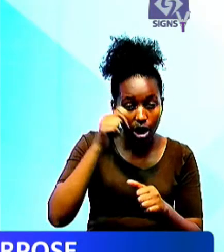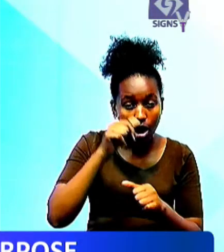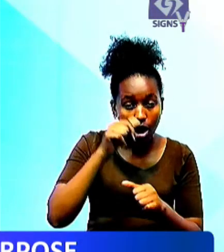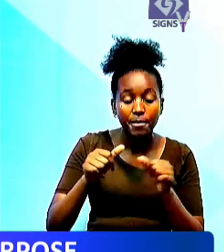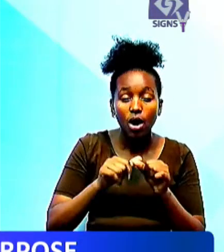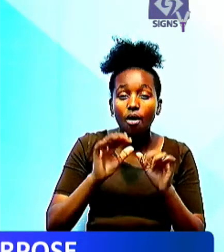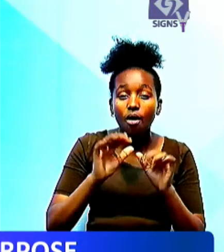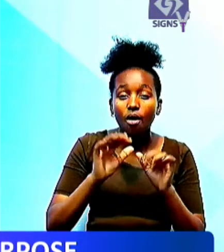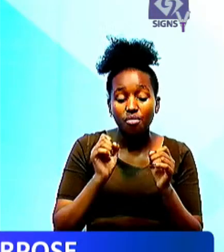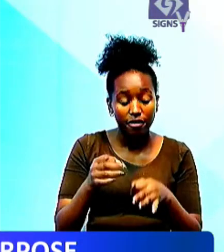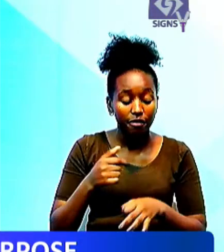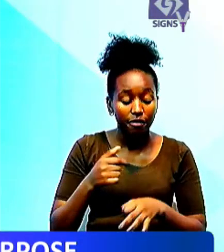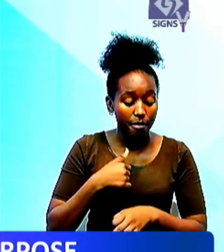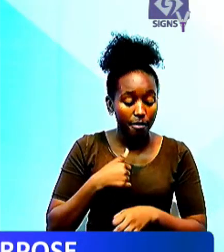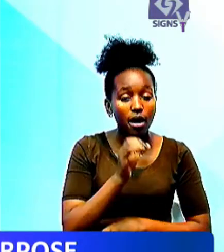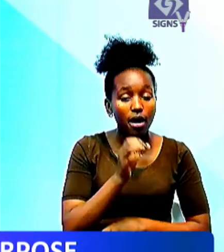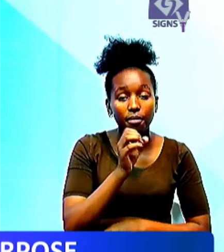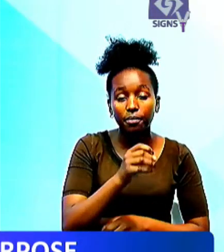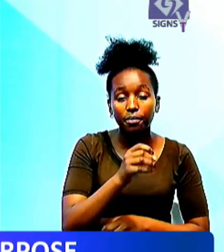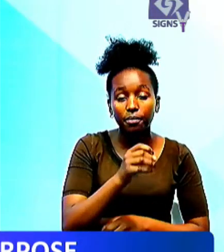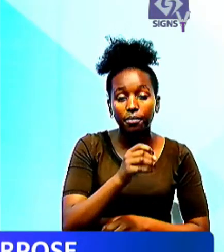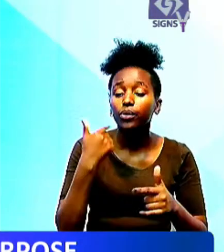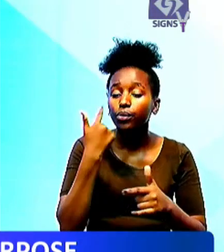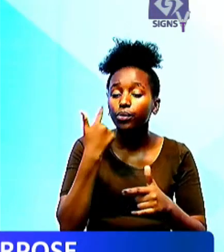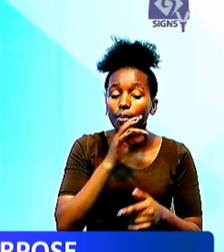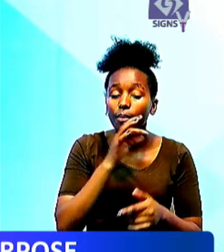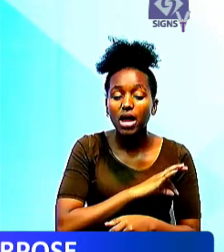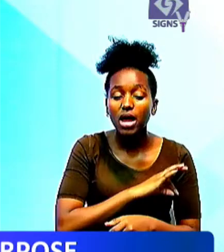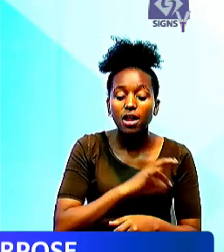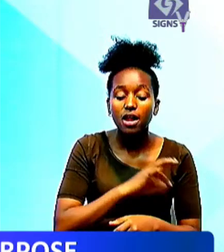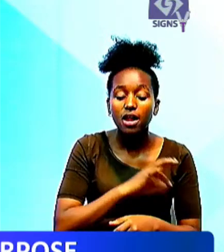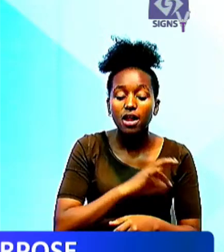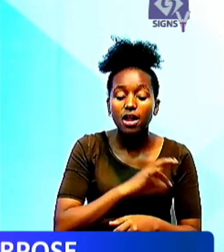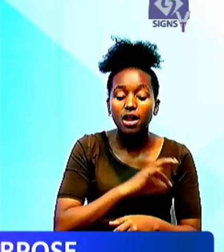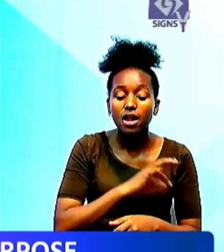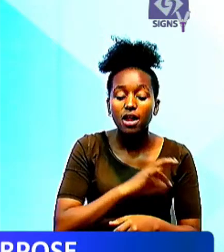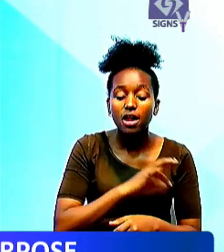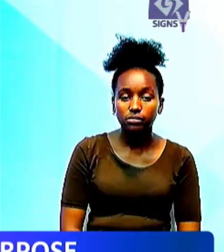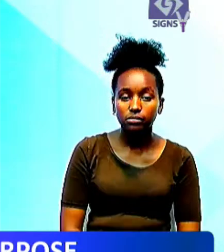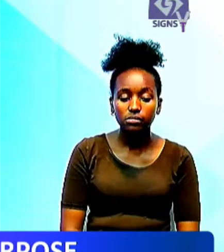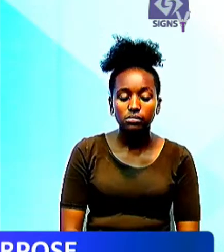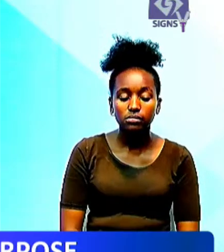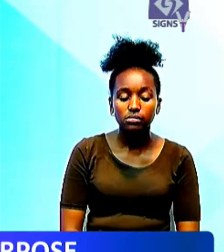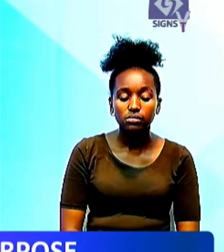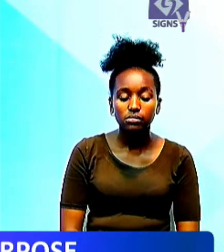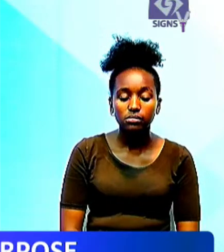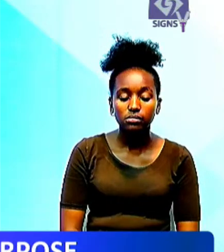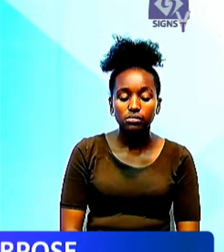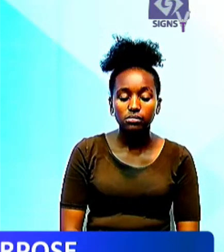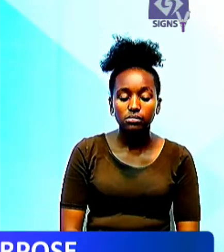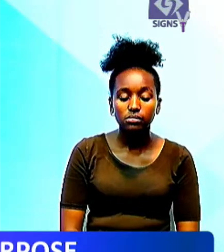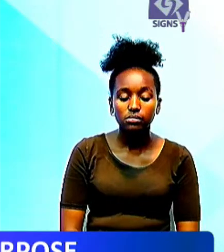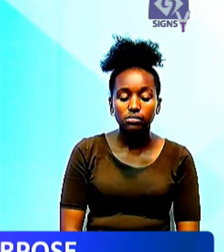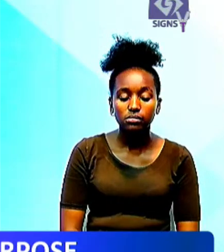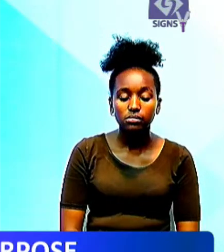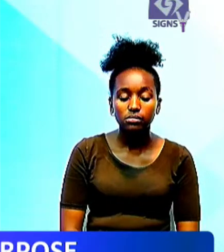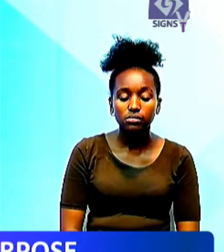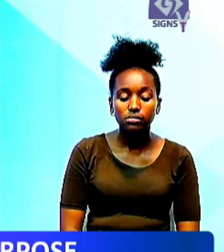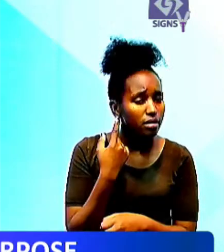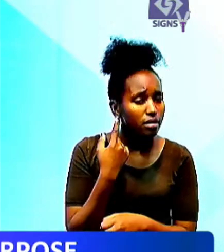there, things happen. You're not there tomorrow. How is your family secured? Does your family understand what you've been